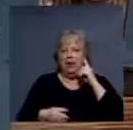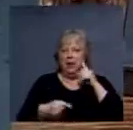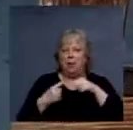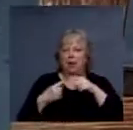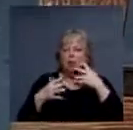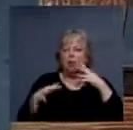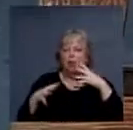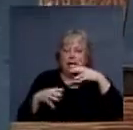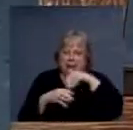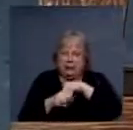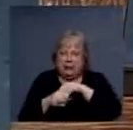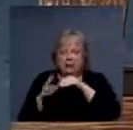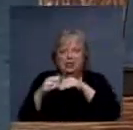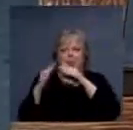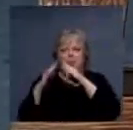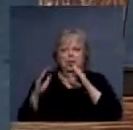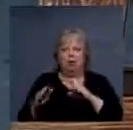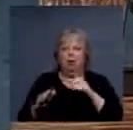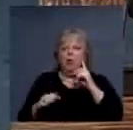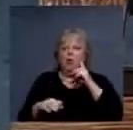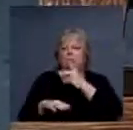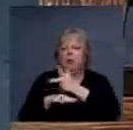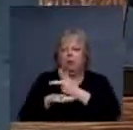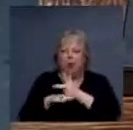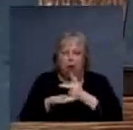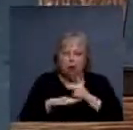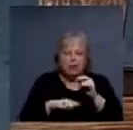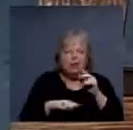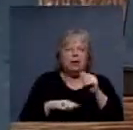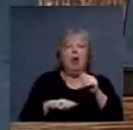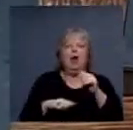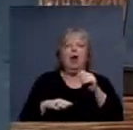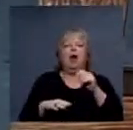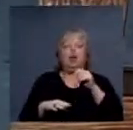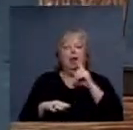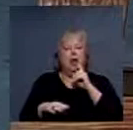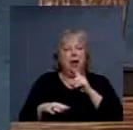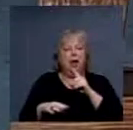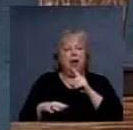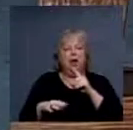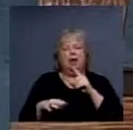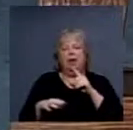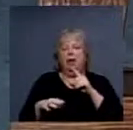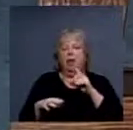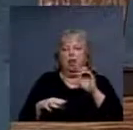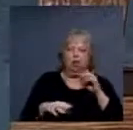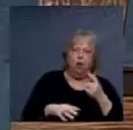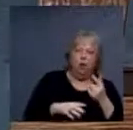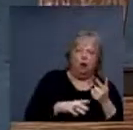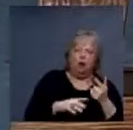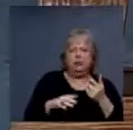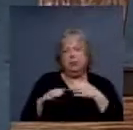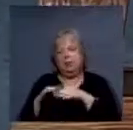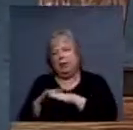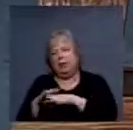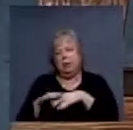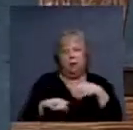inside the building. We're thinking about the parking lot and all the interactions of the dogs coming and going. And